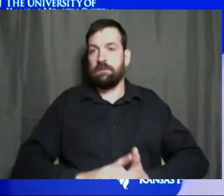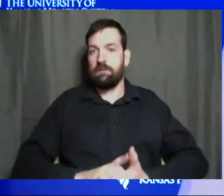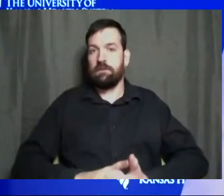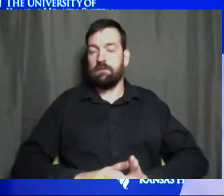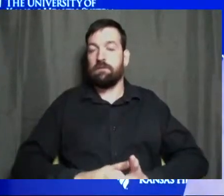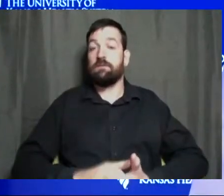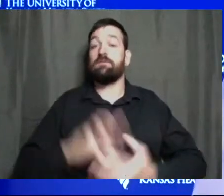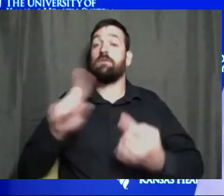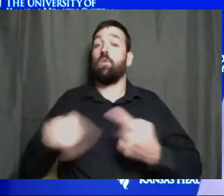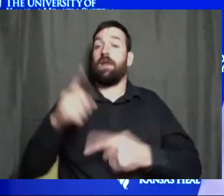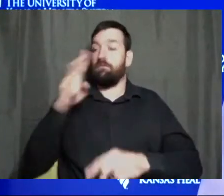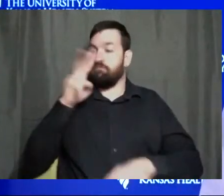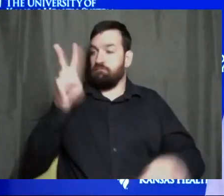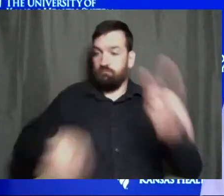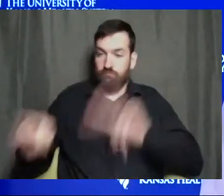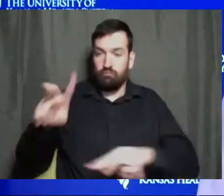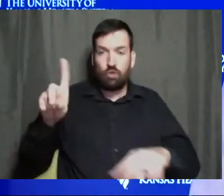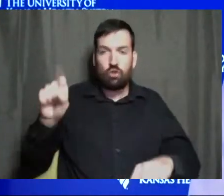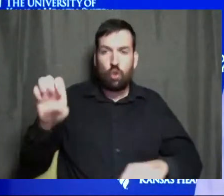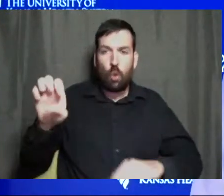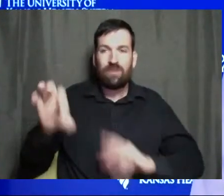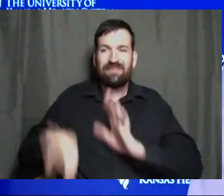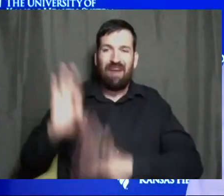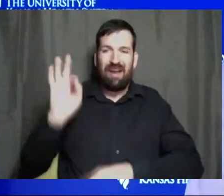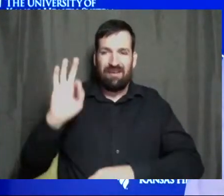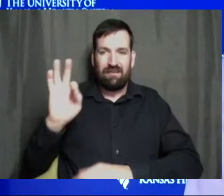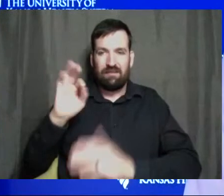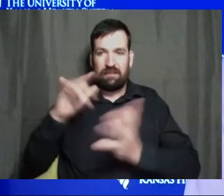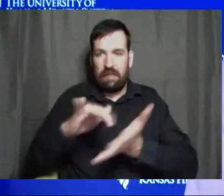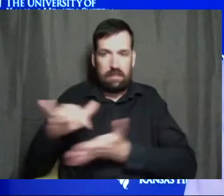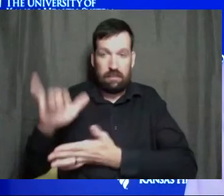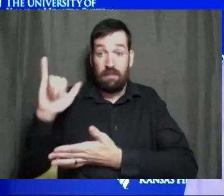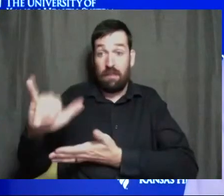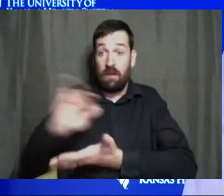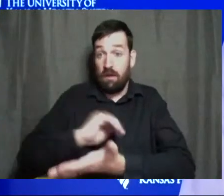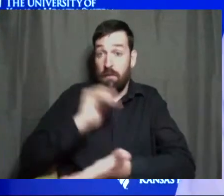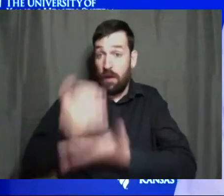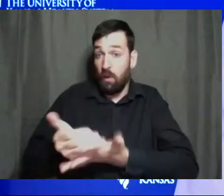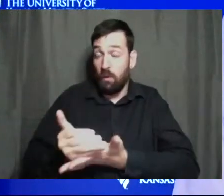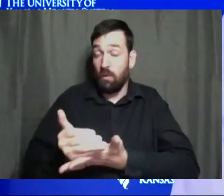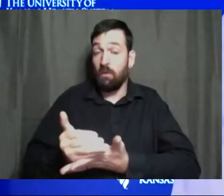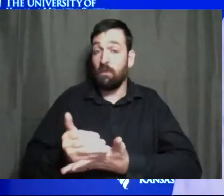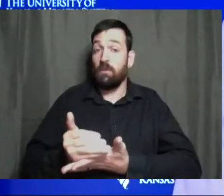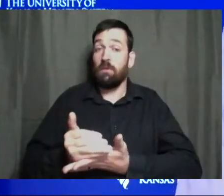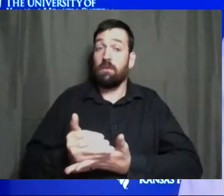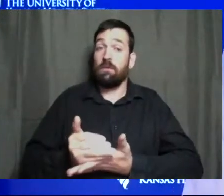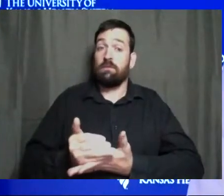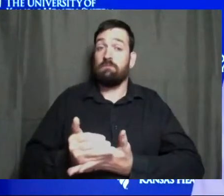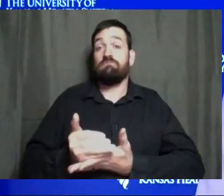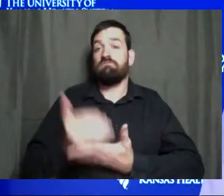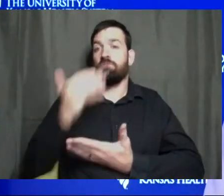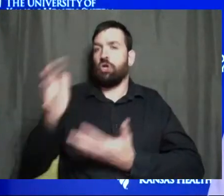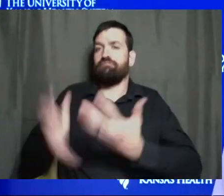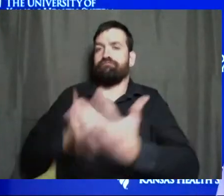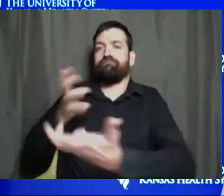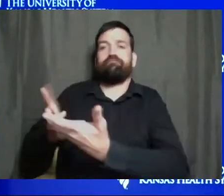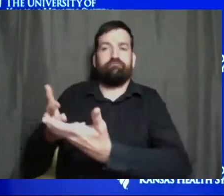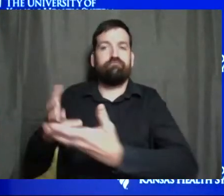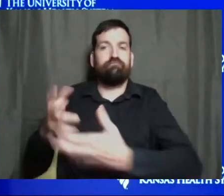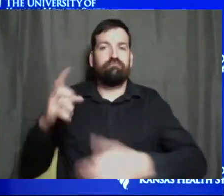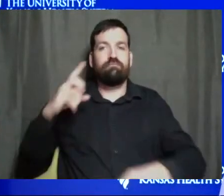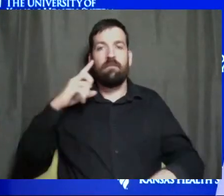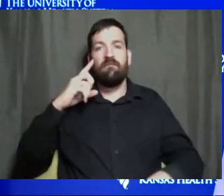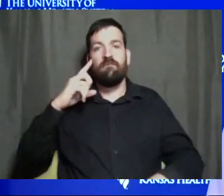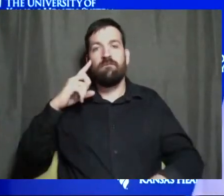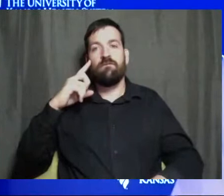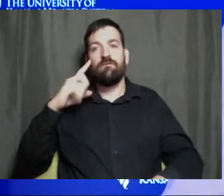at the dose-finding studies that that dose was really a good dose for having